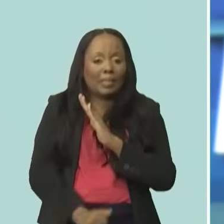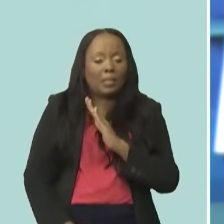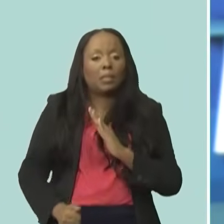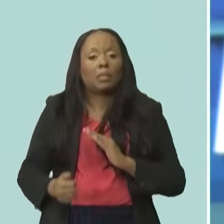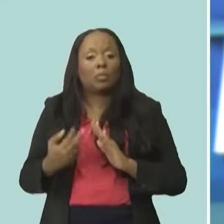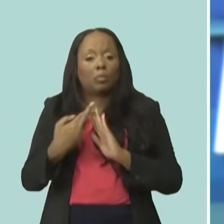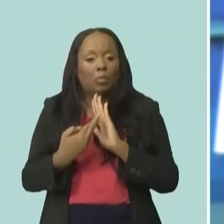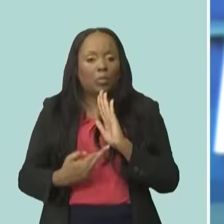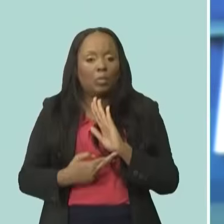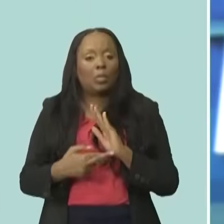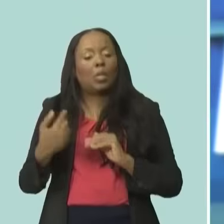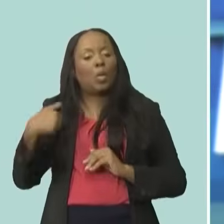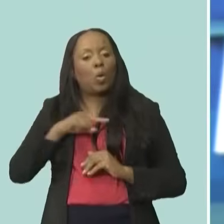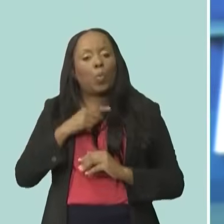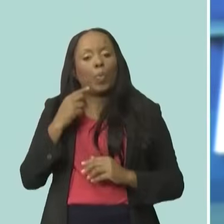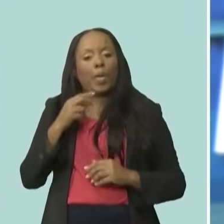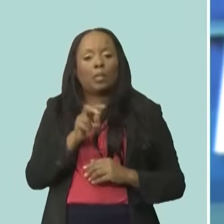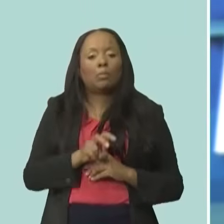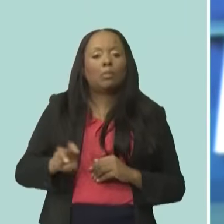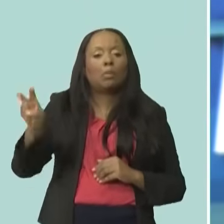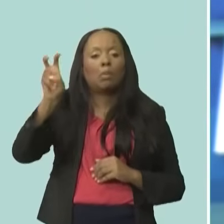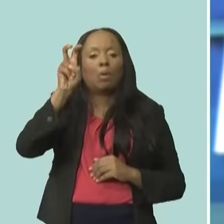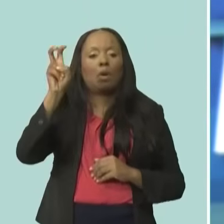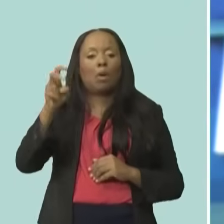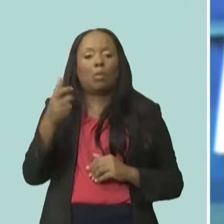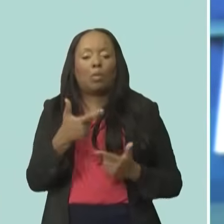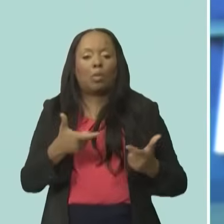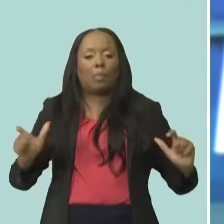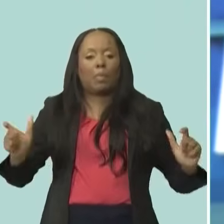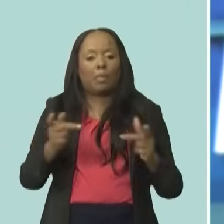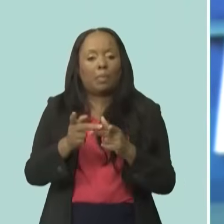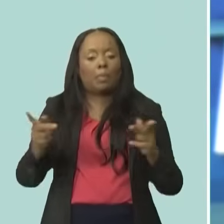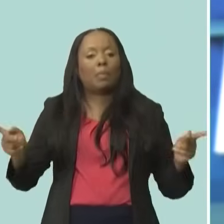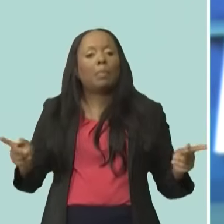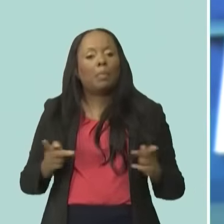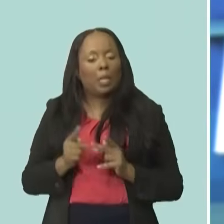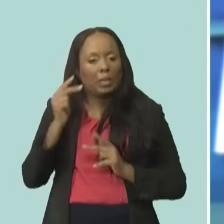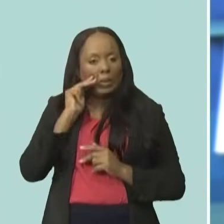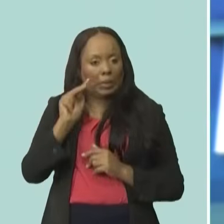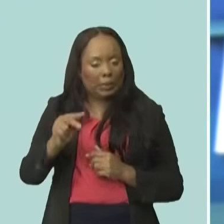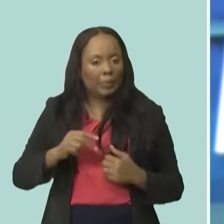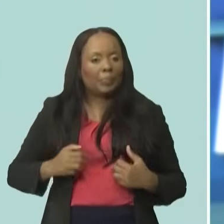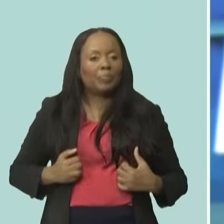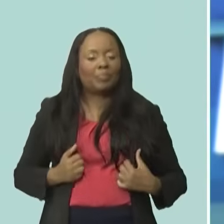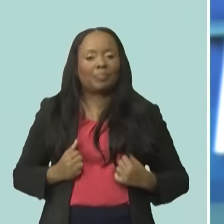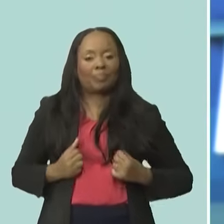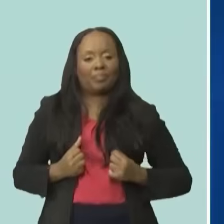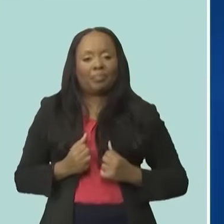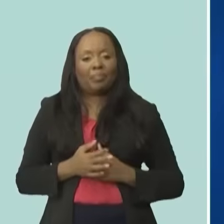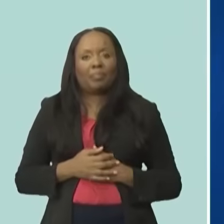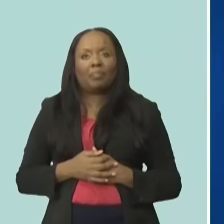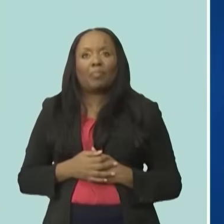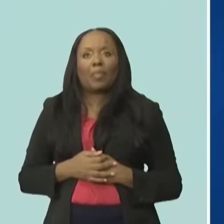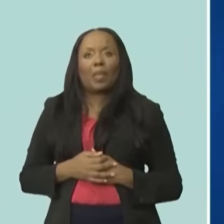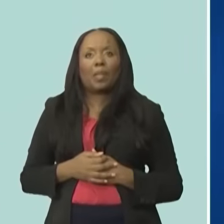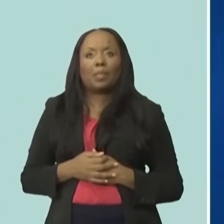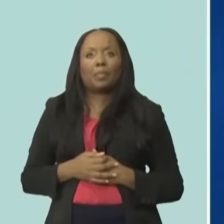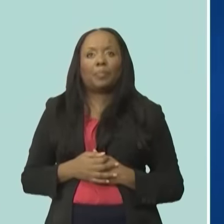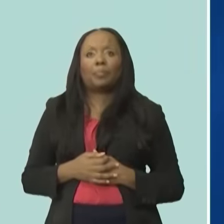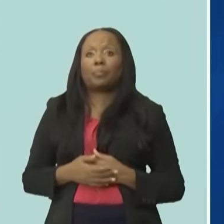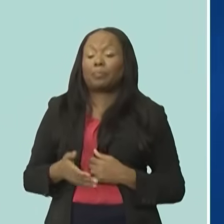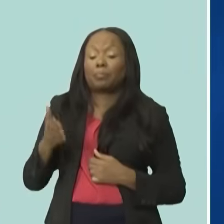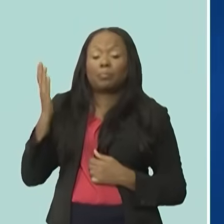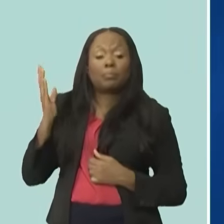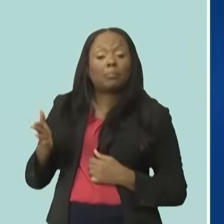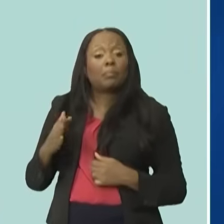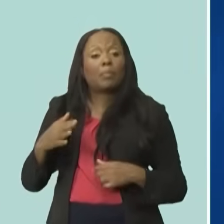Trevor Thorpe took a tour of the 10,000 square foot facility and he files this report. Managing partner at Elevate Auto Care,